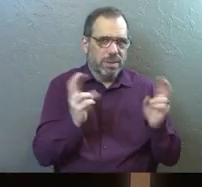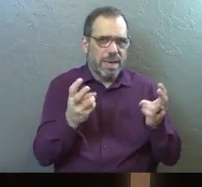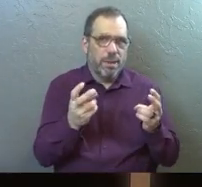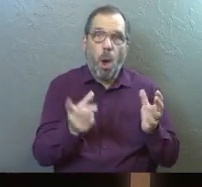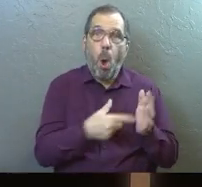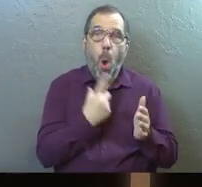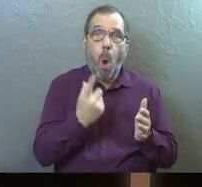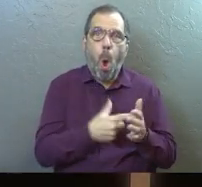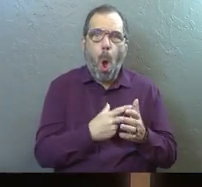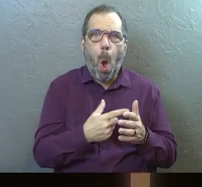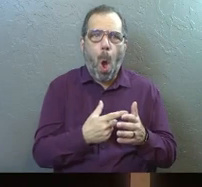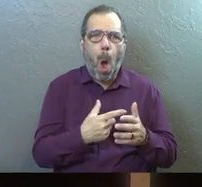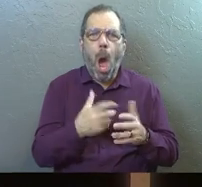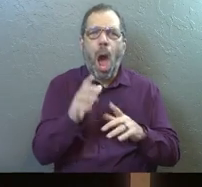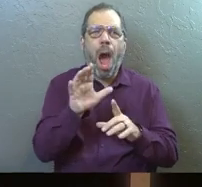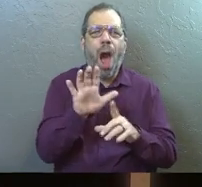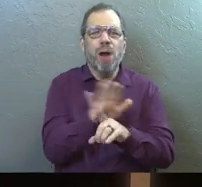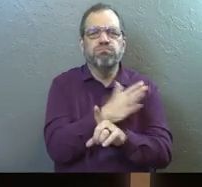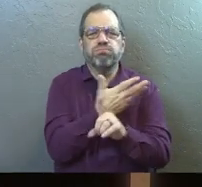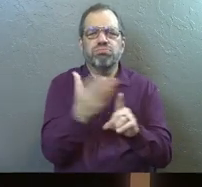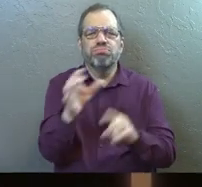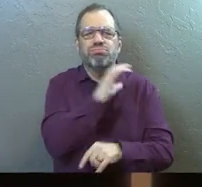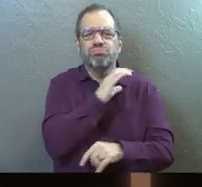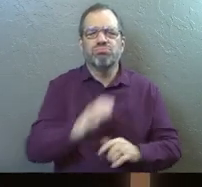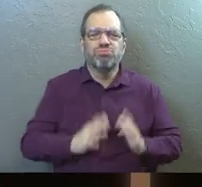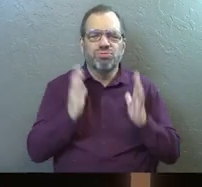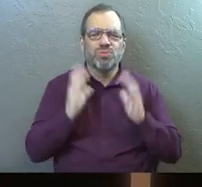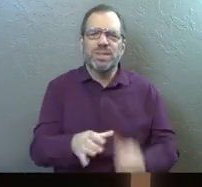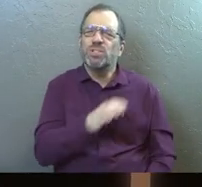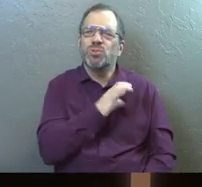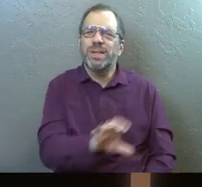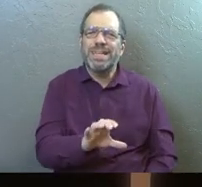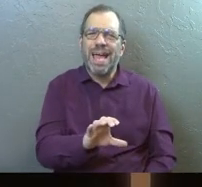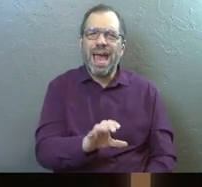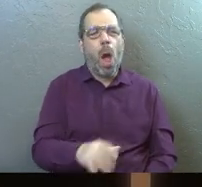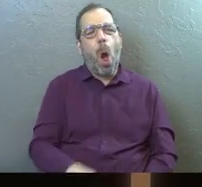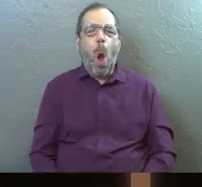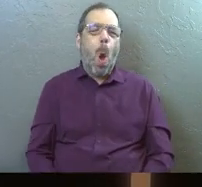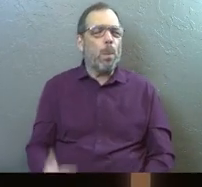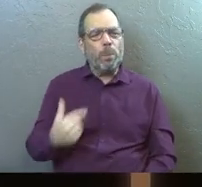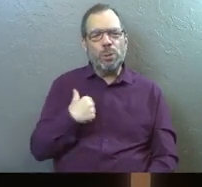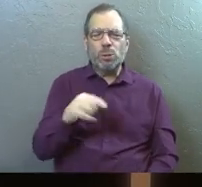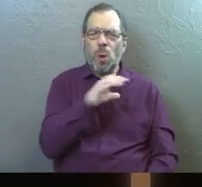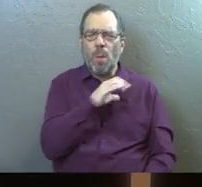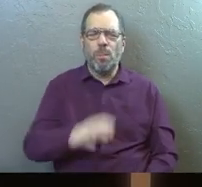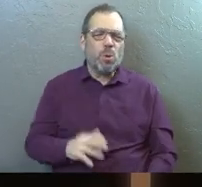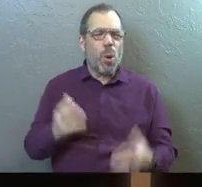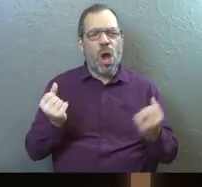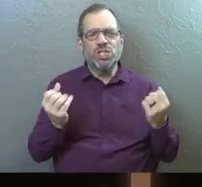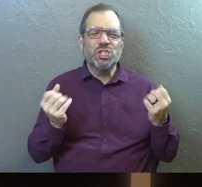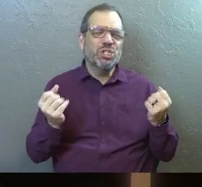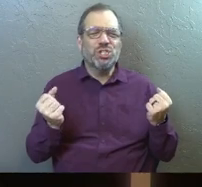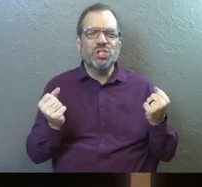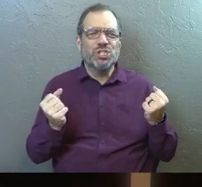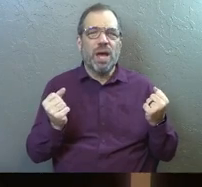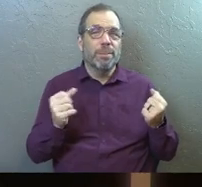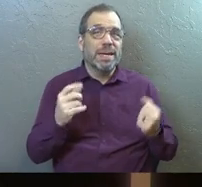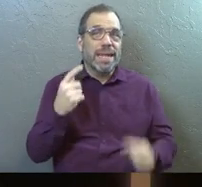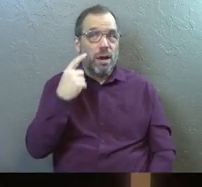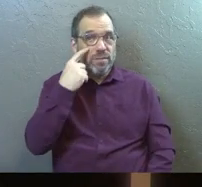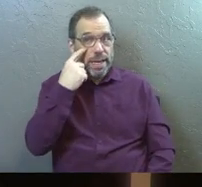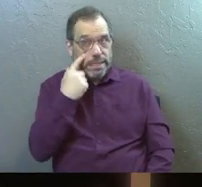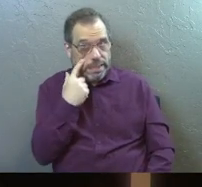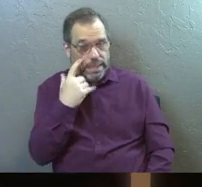Sometimes we can talk a good game about Christianity and about God on the outside. But if you actually looked at our